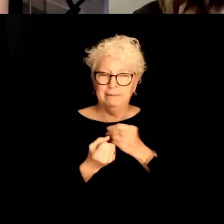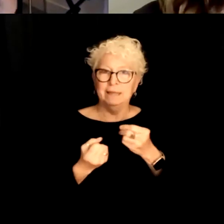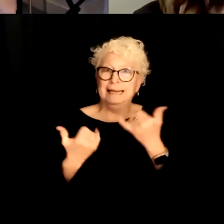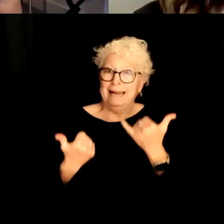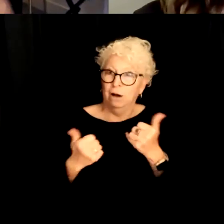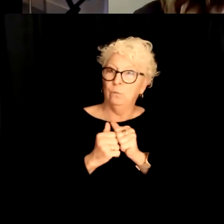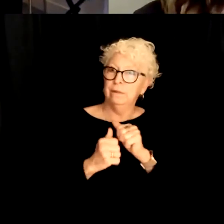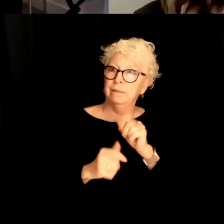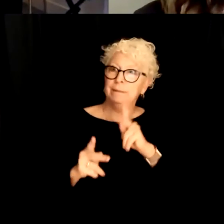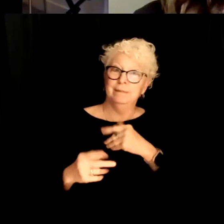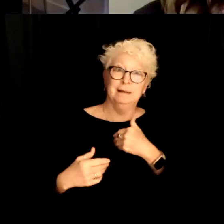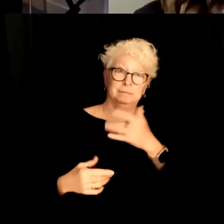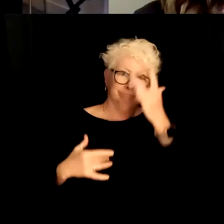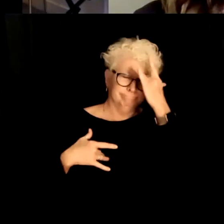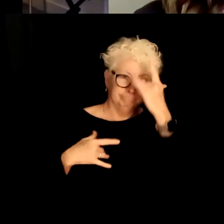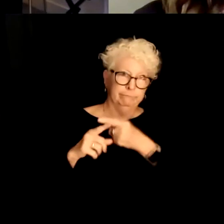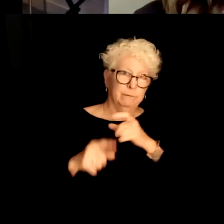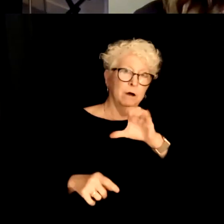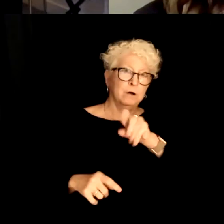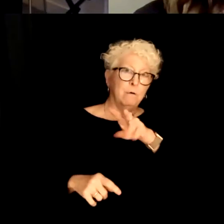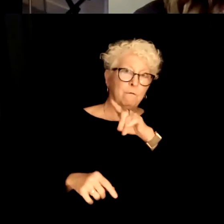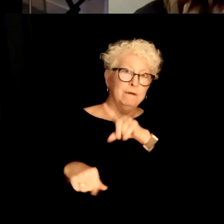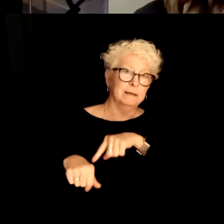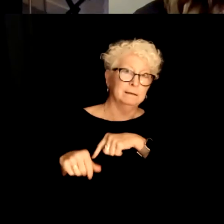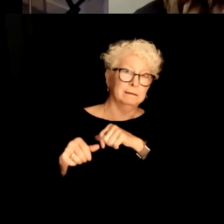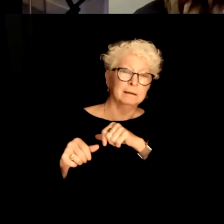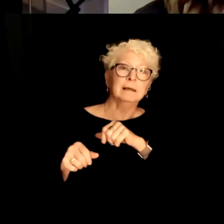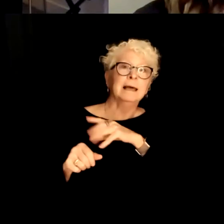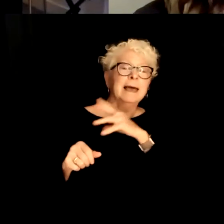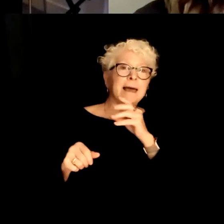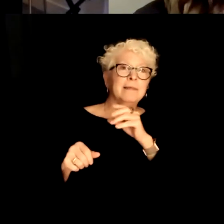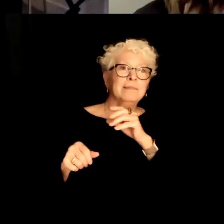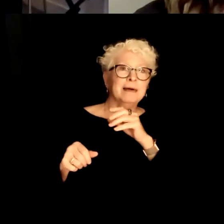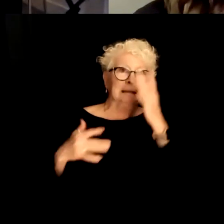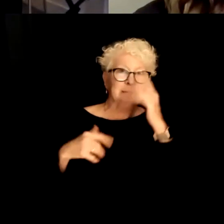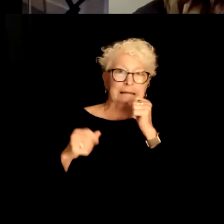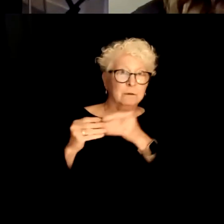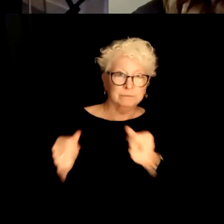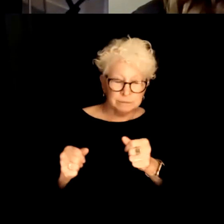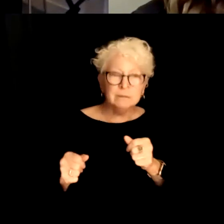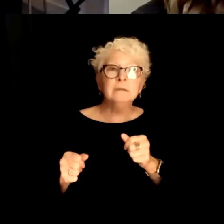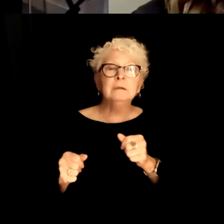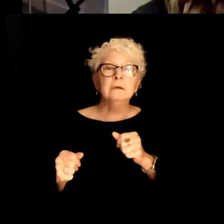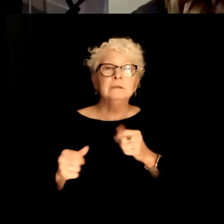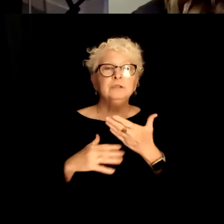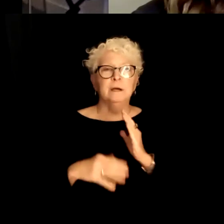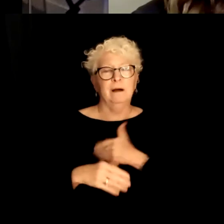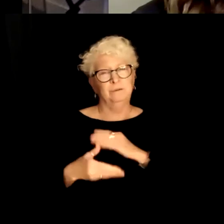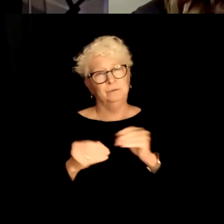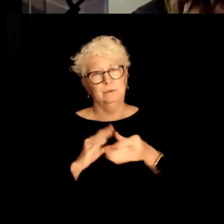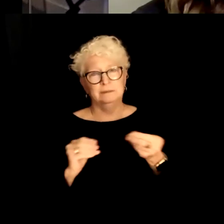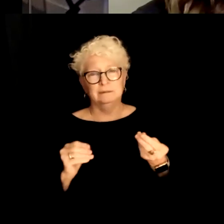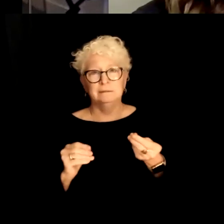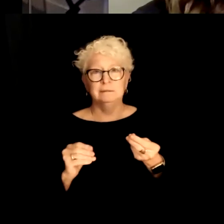can really engage in dialogue and understand each other's stories and histories, I think we're going to be fine. Because at the end of the day, it's like the patients,